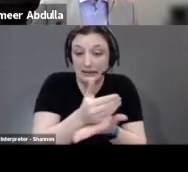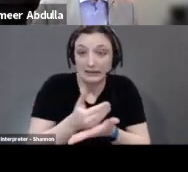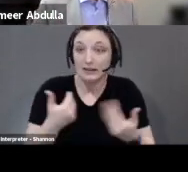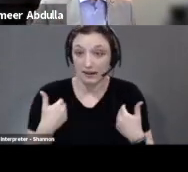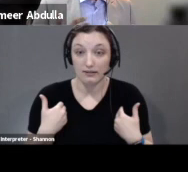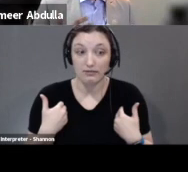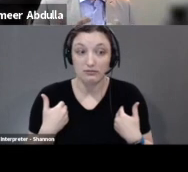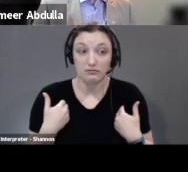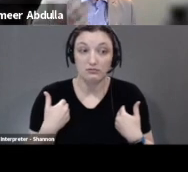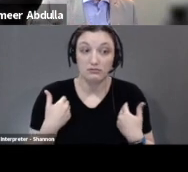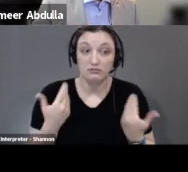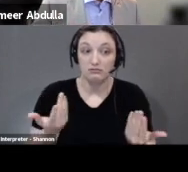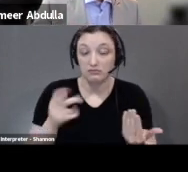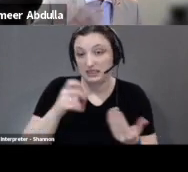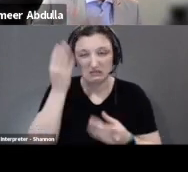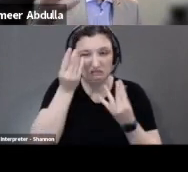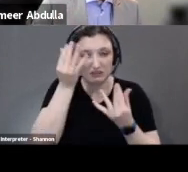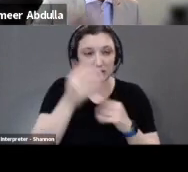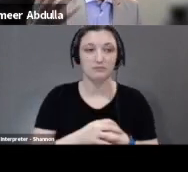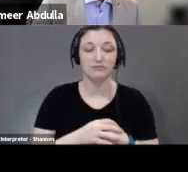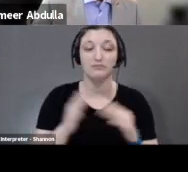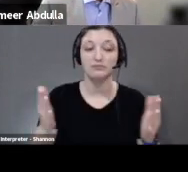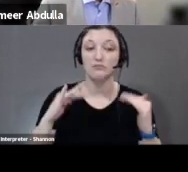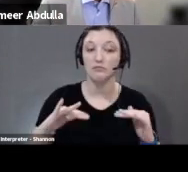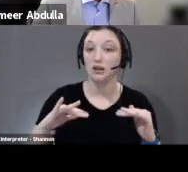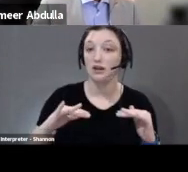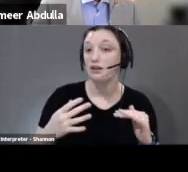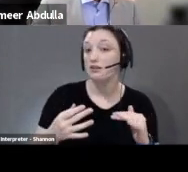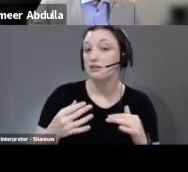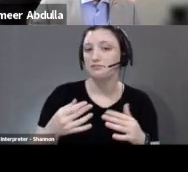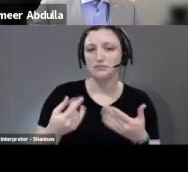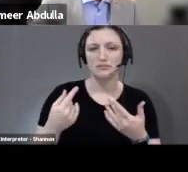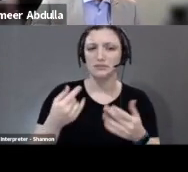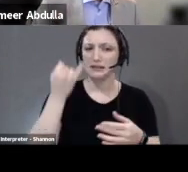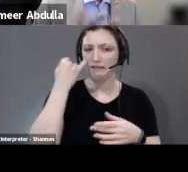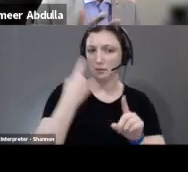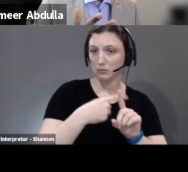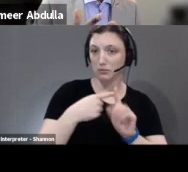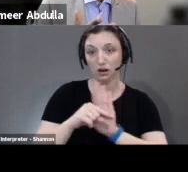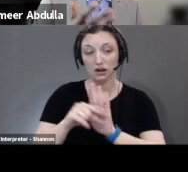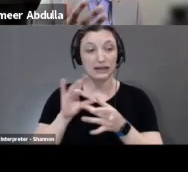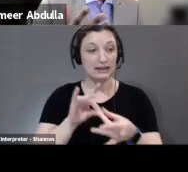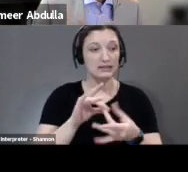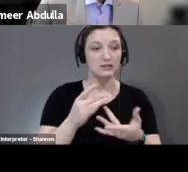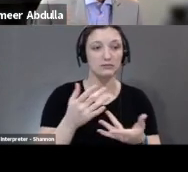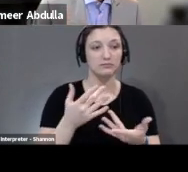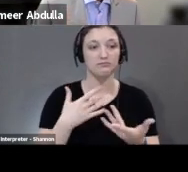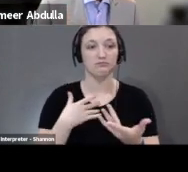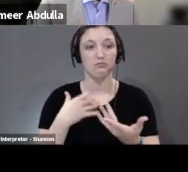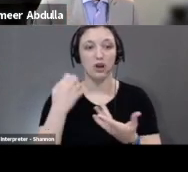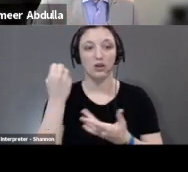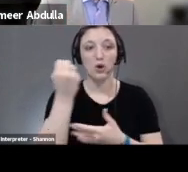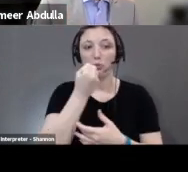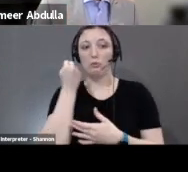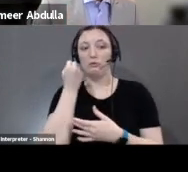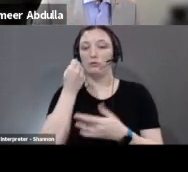Is there a benefit for you to defer or reinvest your investment proceeds? So if you receive a dividend, let's say from the